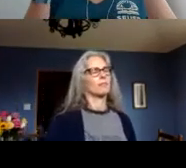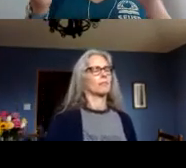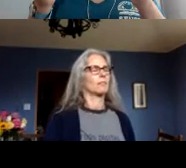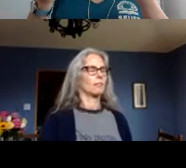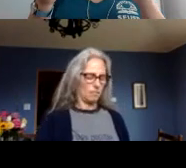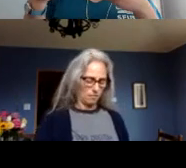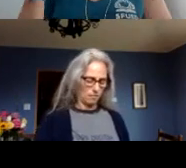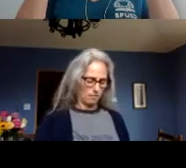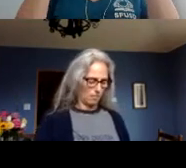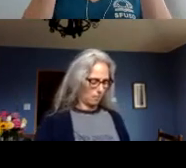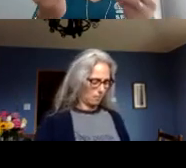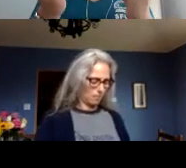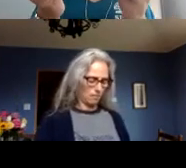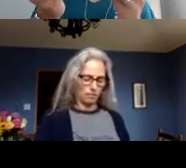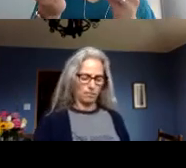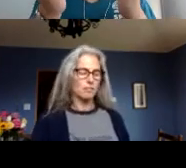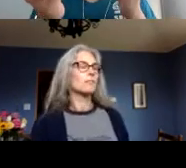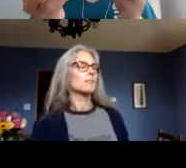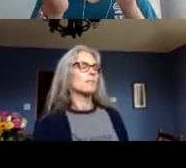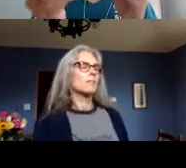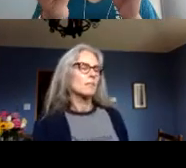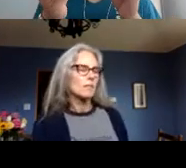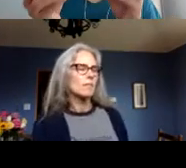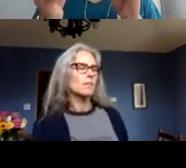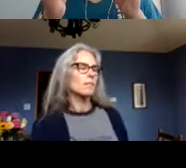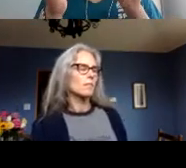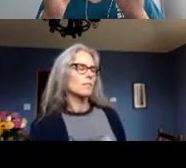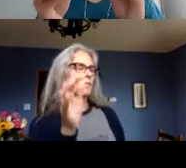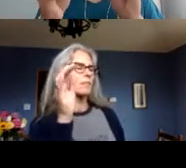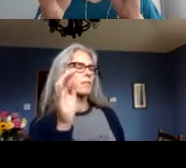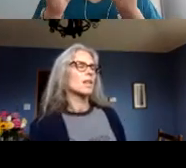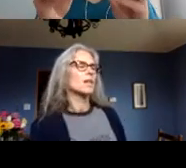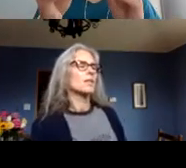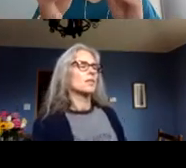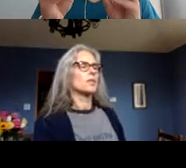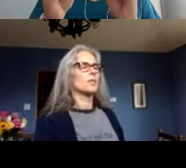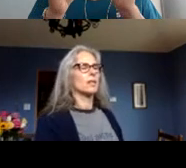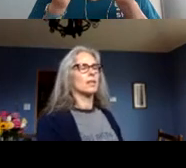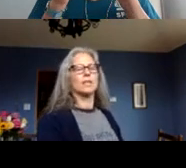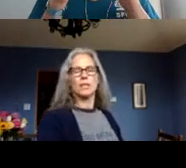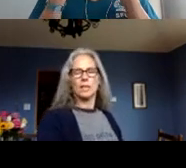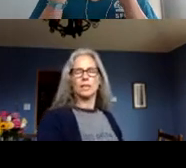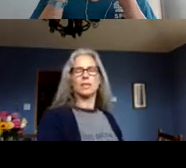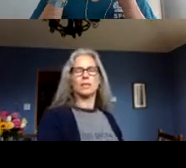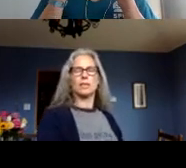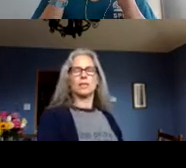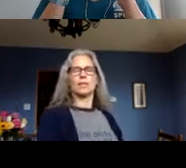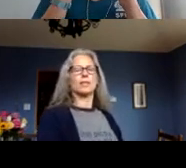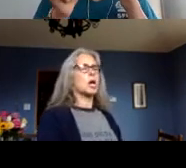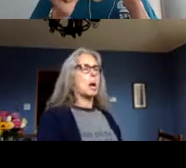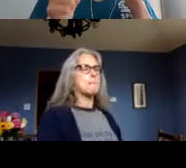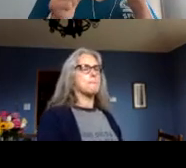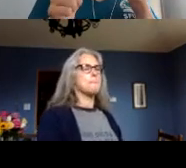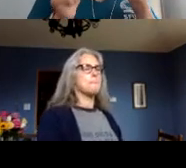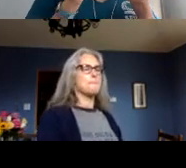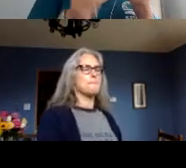Google Drawings file, I can add that, attach that to the assignment as a template, and then